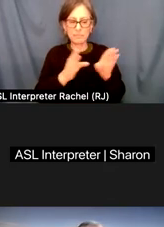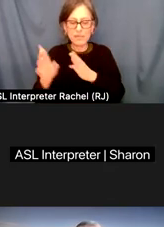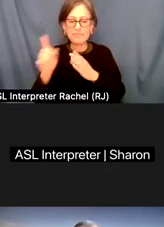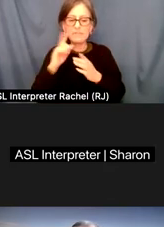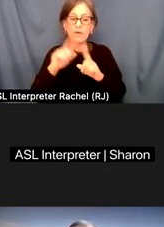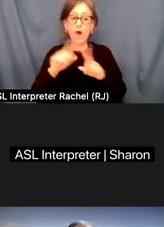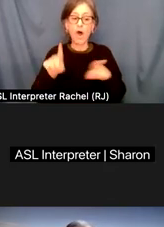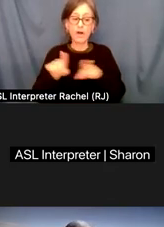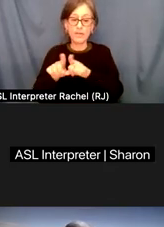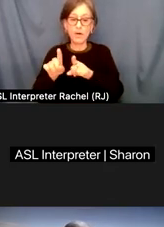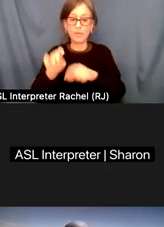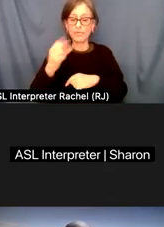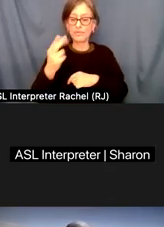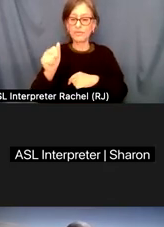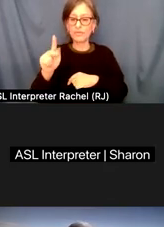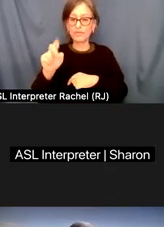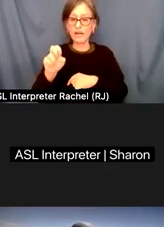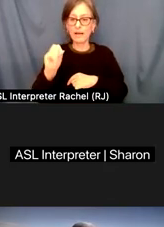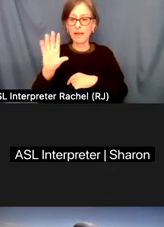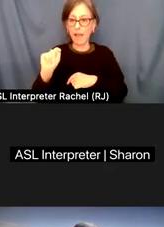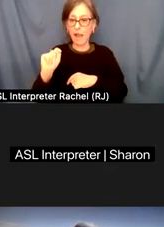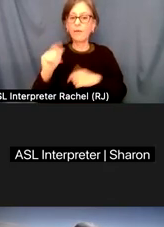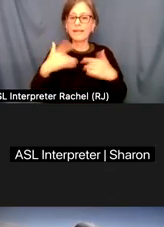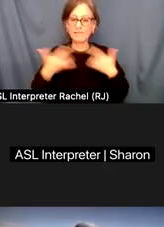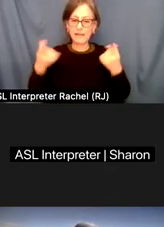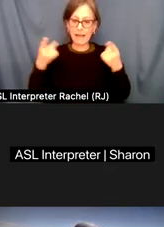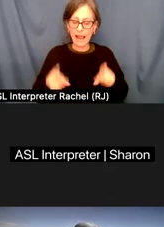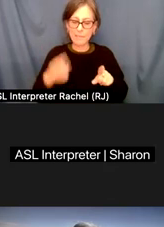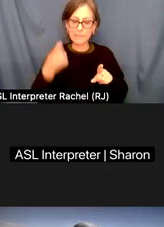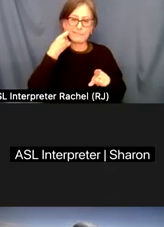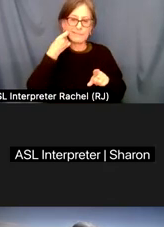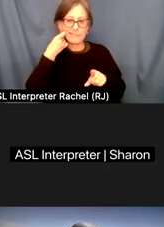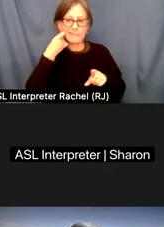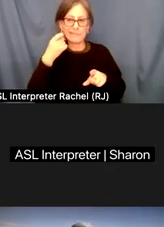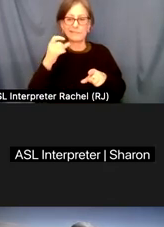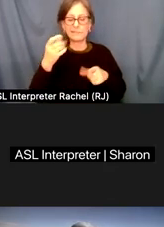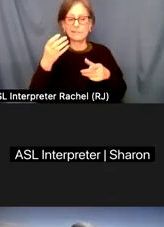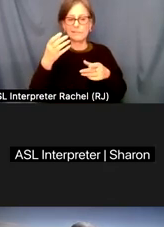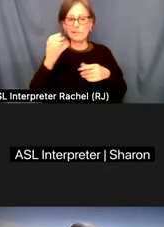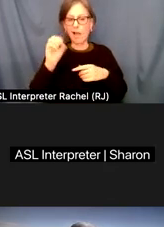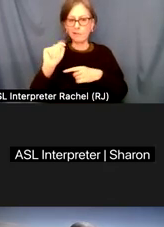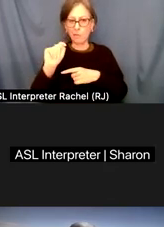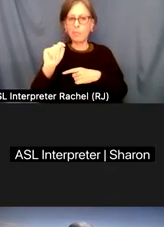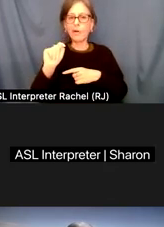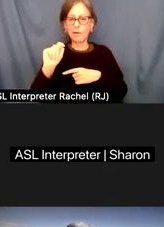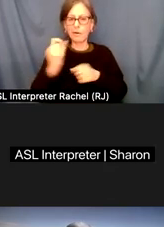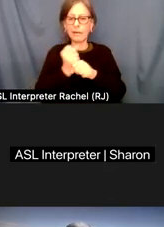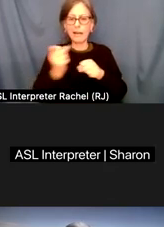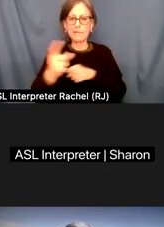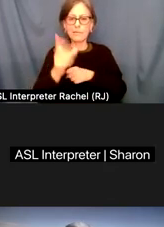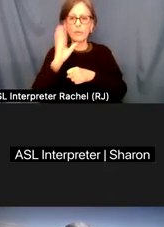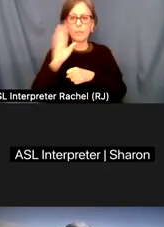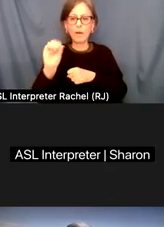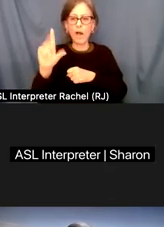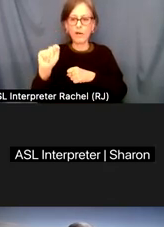Shakeout. You know, many of you participate in Shakeout, which of course just completed in October. Next year, it will be on